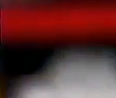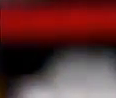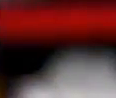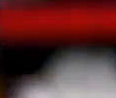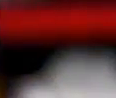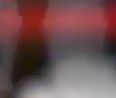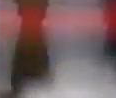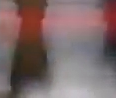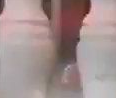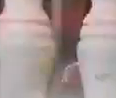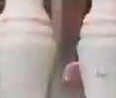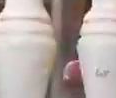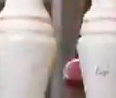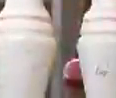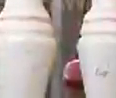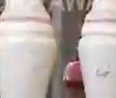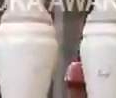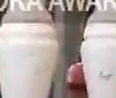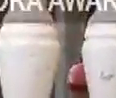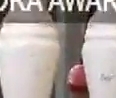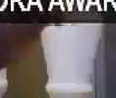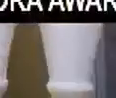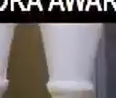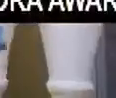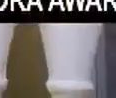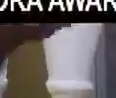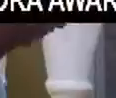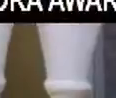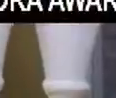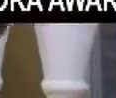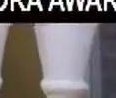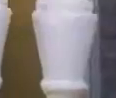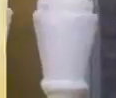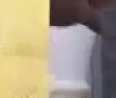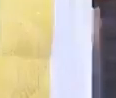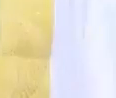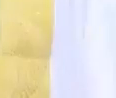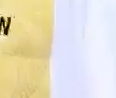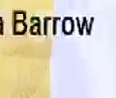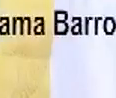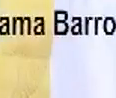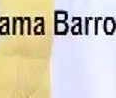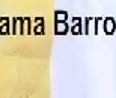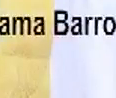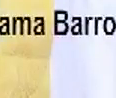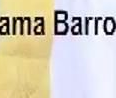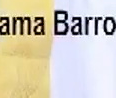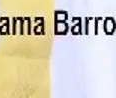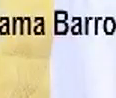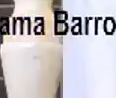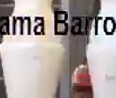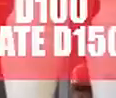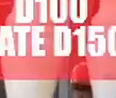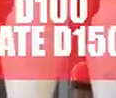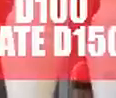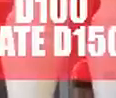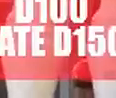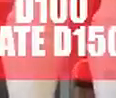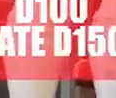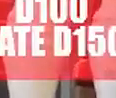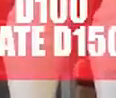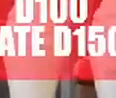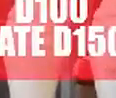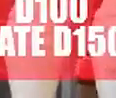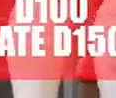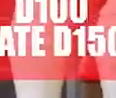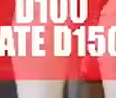ka iko banko nyaton ko min keta adama baruti anala numo nyo first lady Fatma baba ye nyim ben